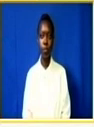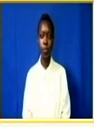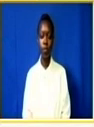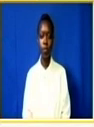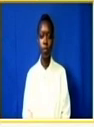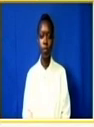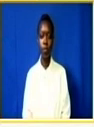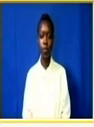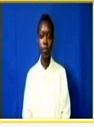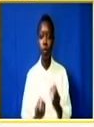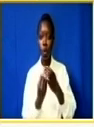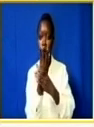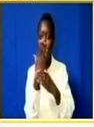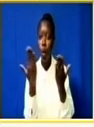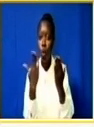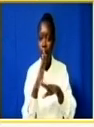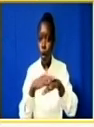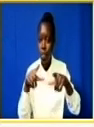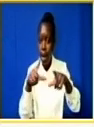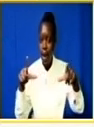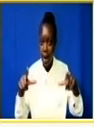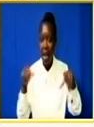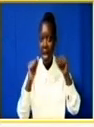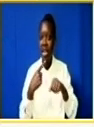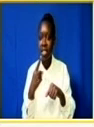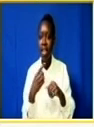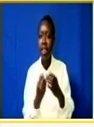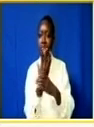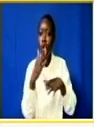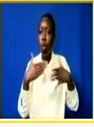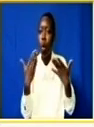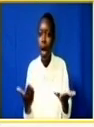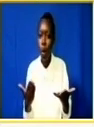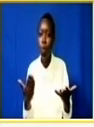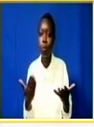Mm-hmm. So we can say they grow horizontally. Yes.